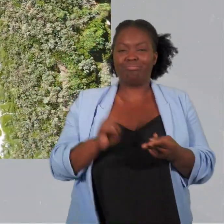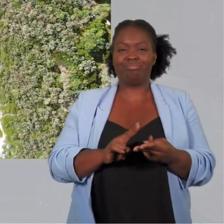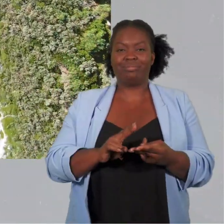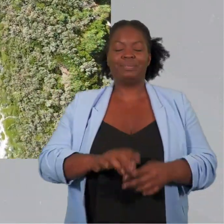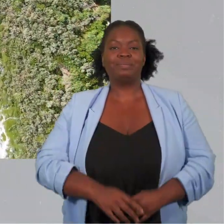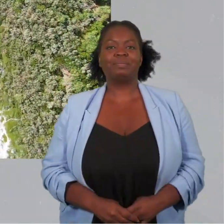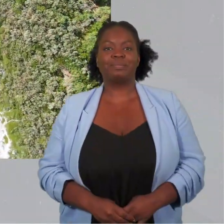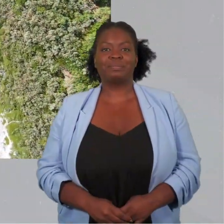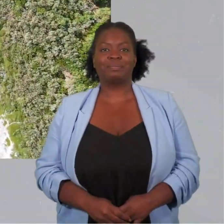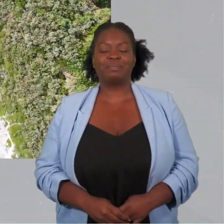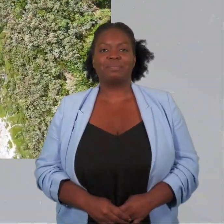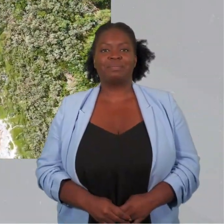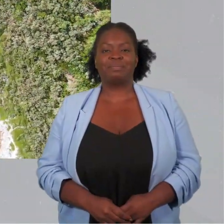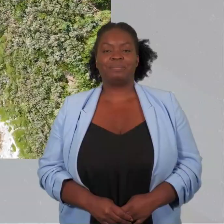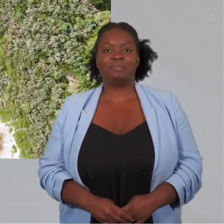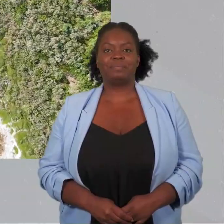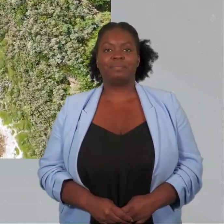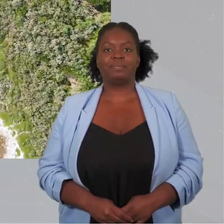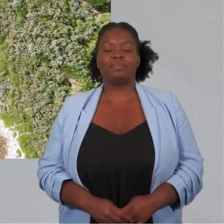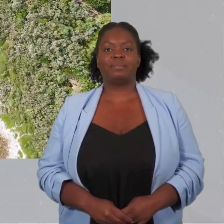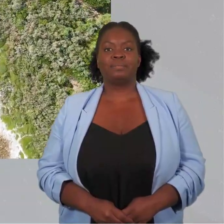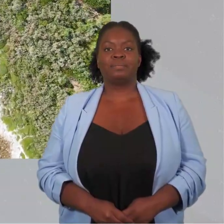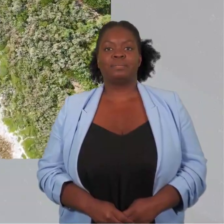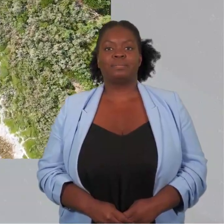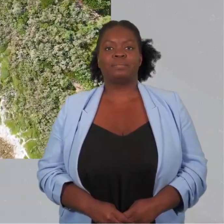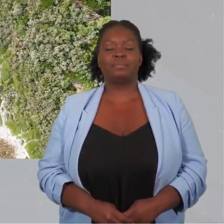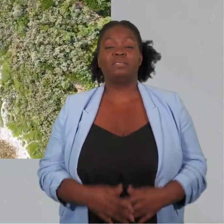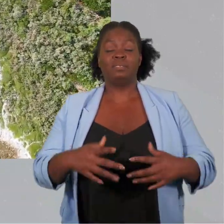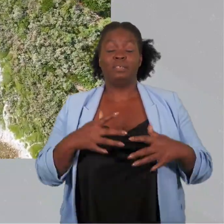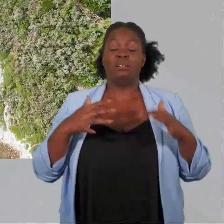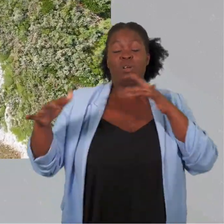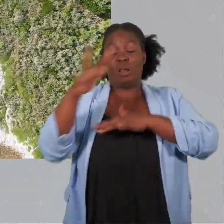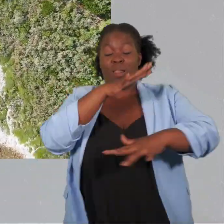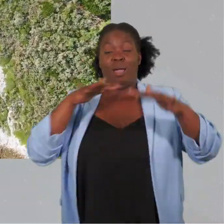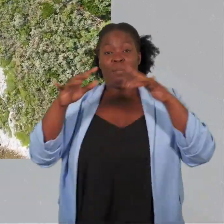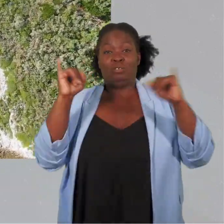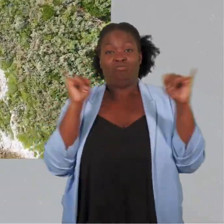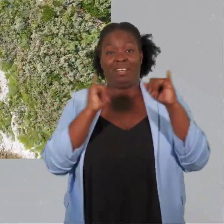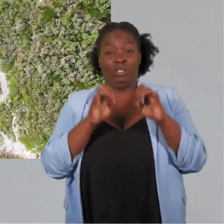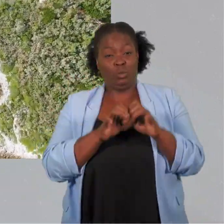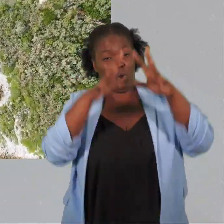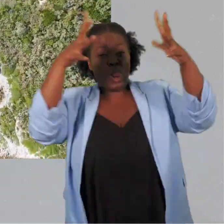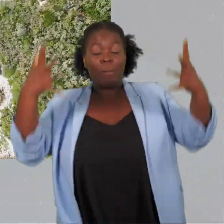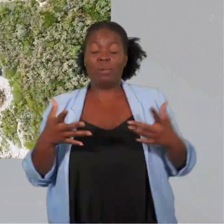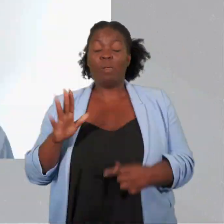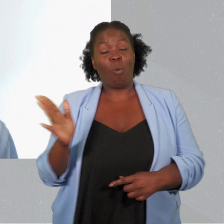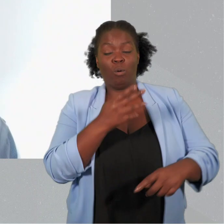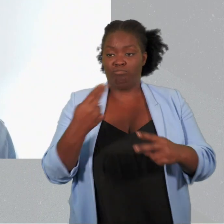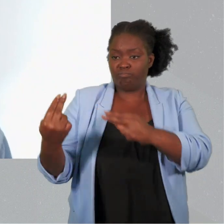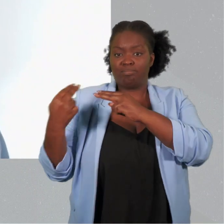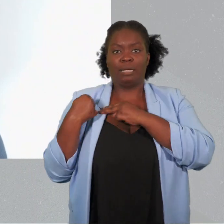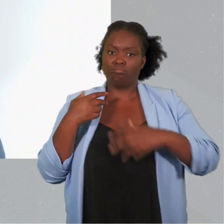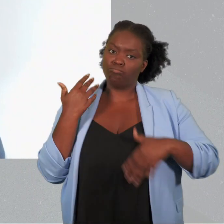of Vanuatu, one of the most vulnerable countries in the world. The climate crisis is a global health crisis. We have a responsibility to